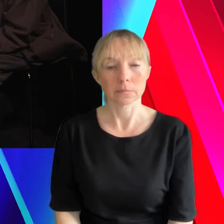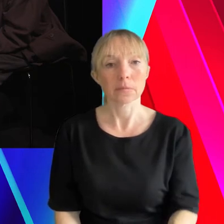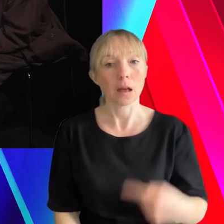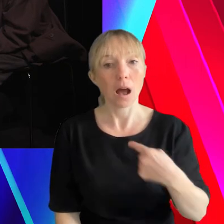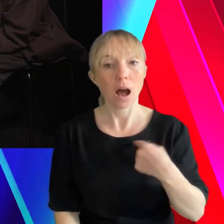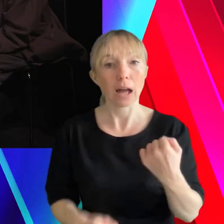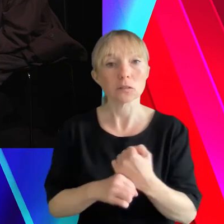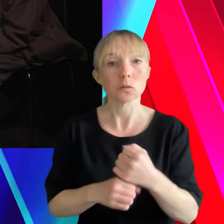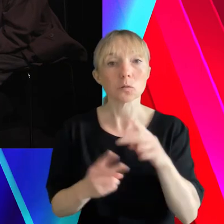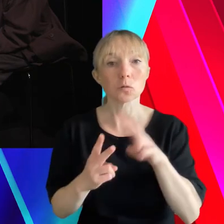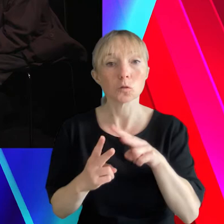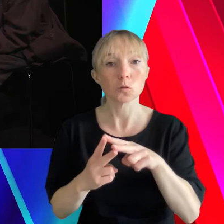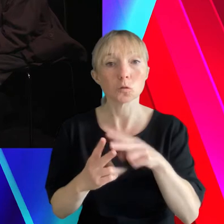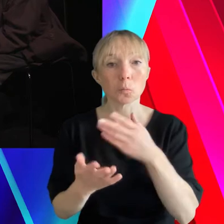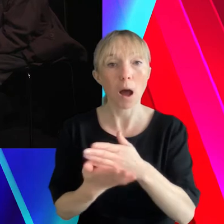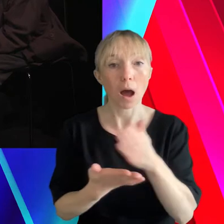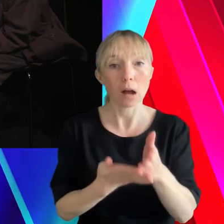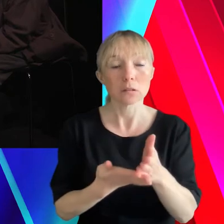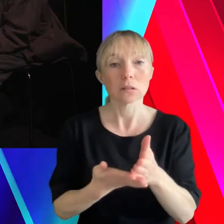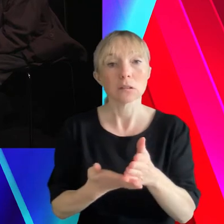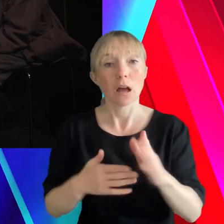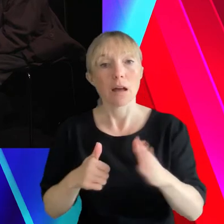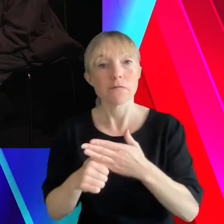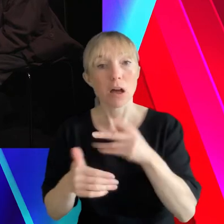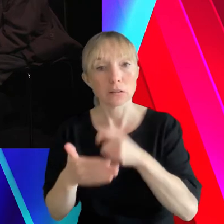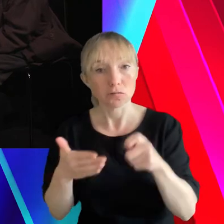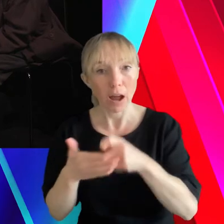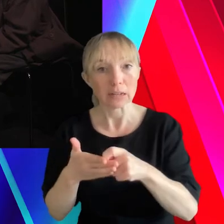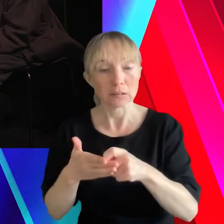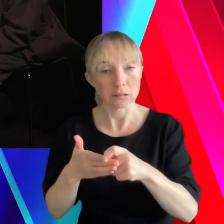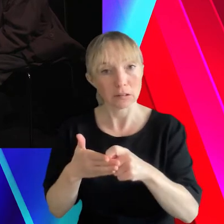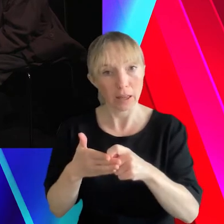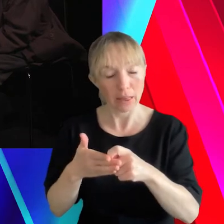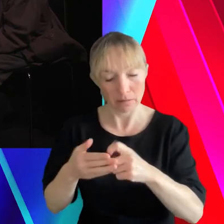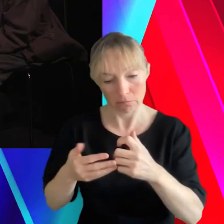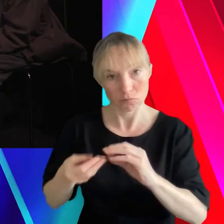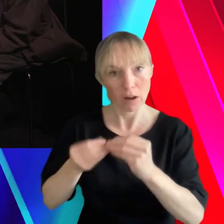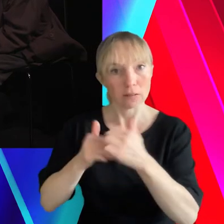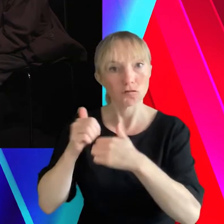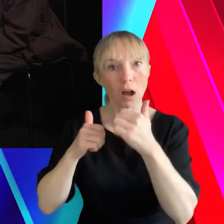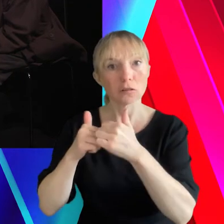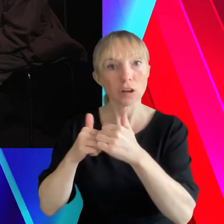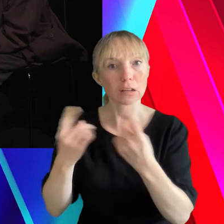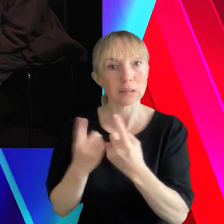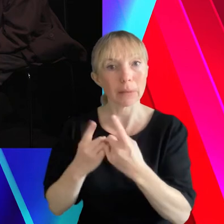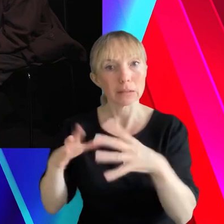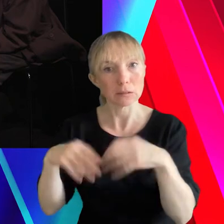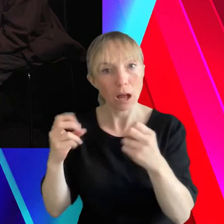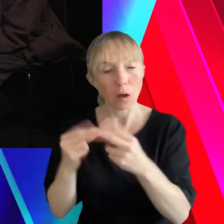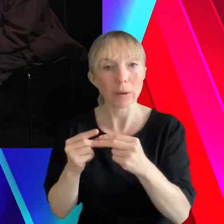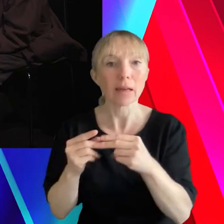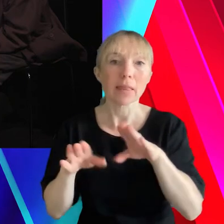in two phases. I first write until I have a structure, something to start with, and then rehearse a lot and I just